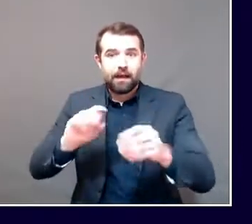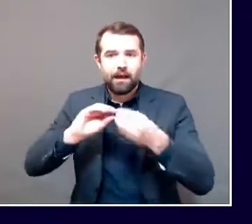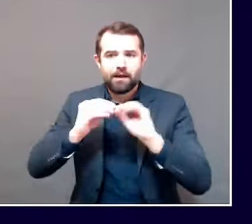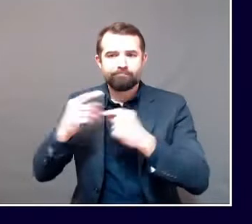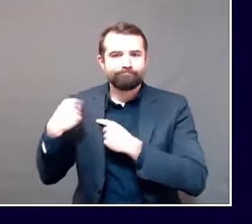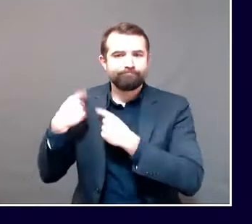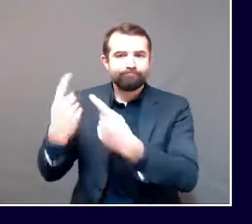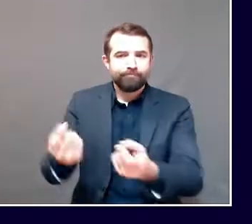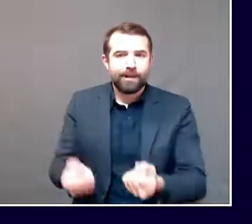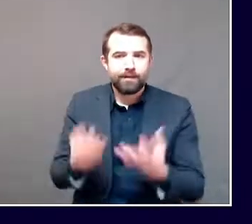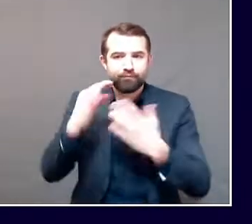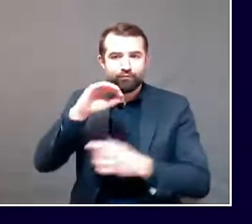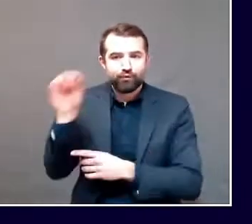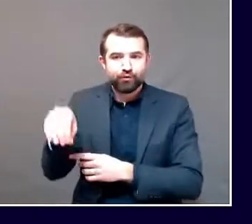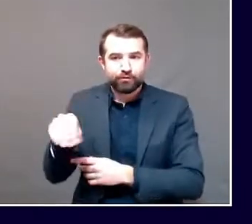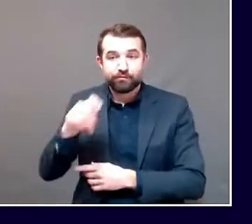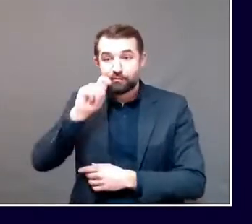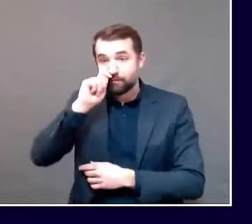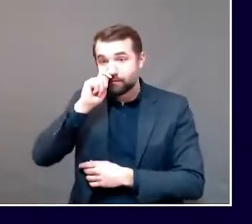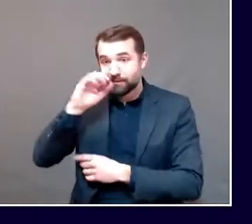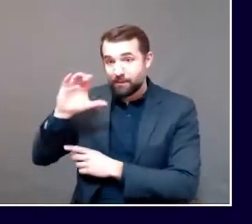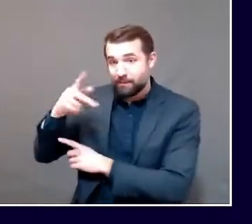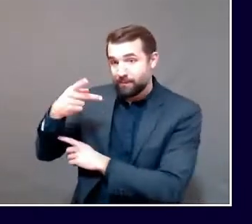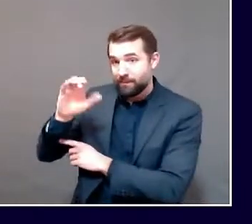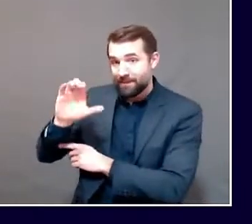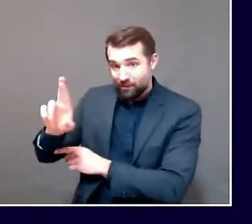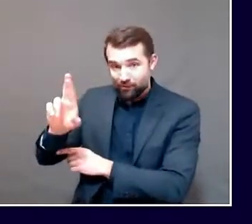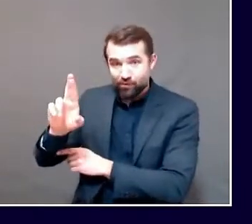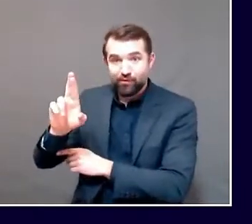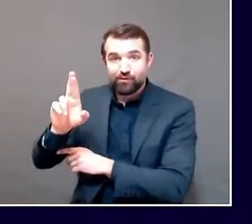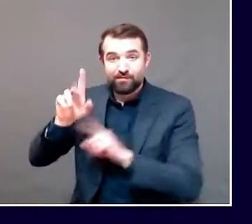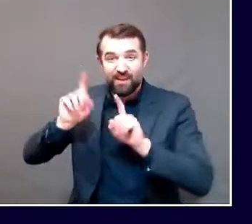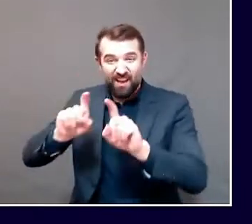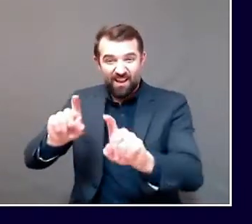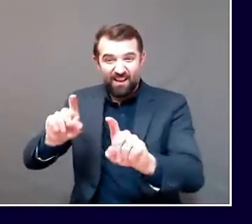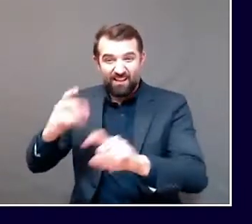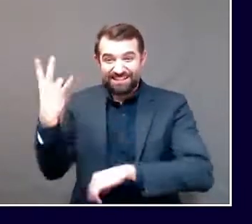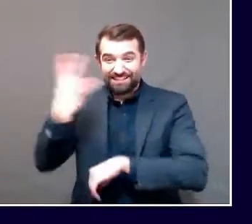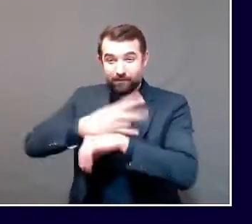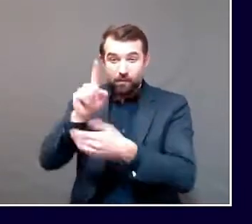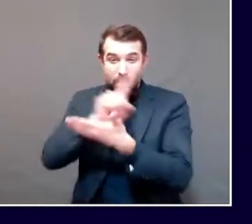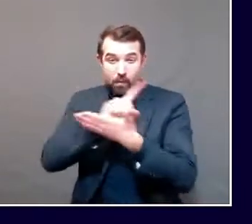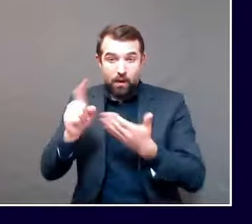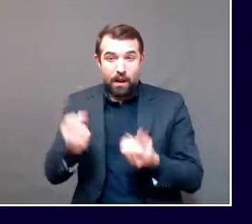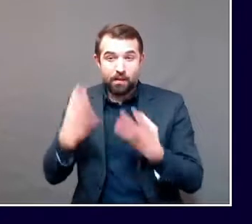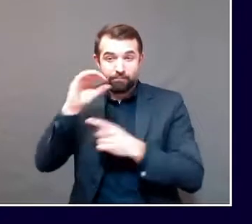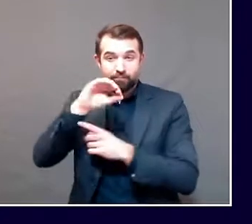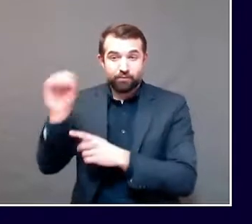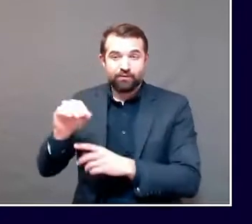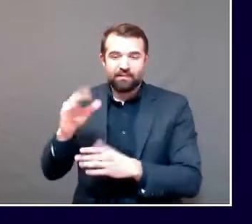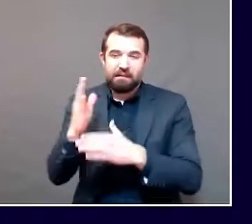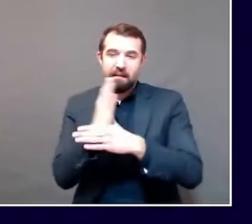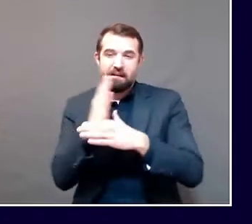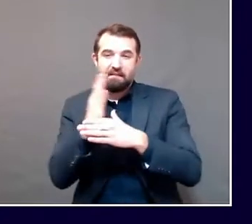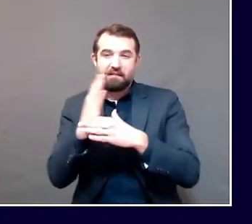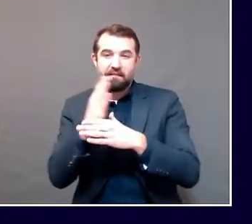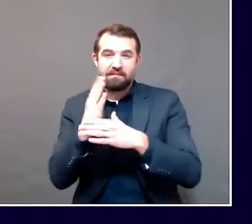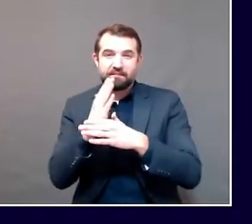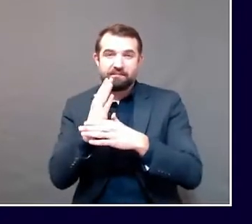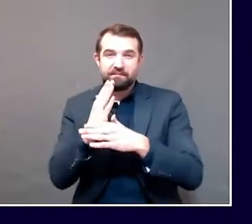First, PCR testing. Our 7-day PCR positivity rate now stands at